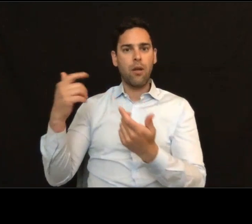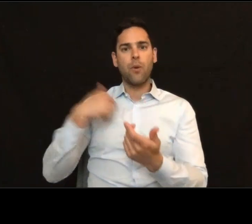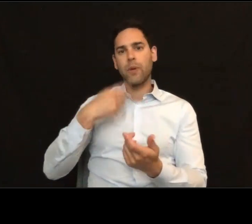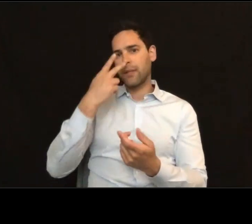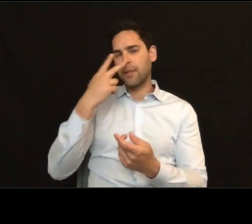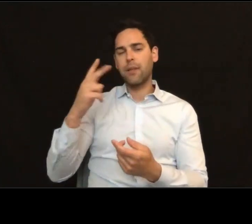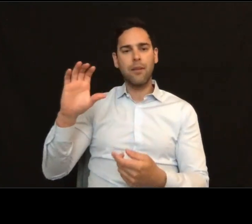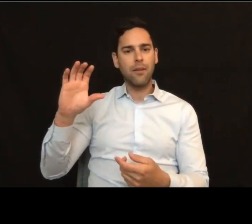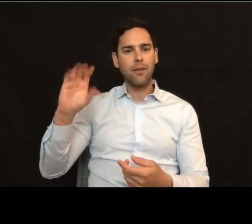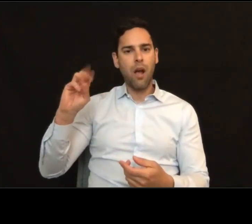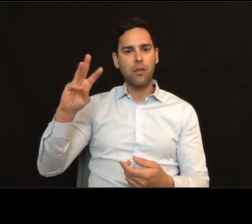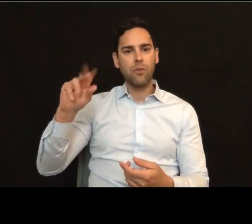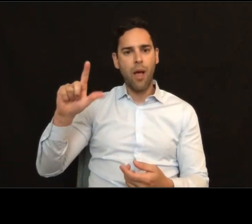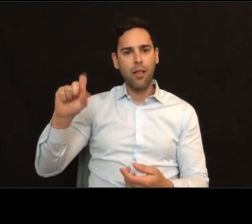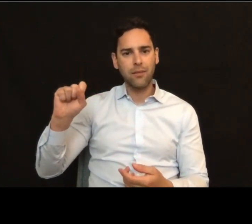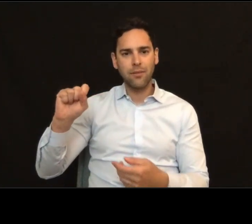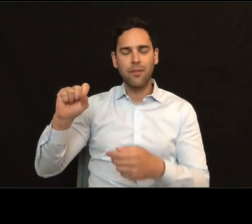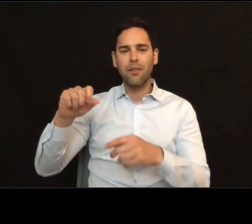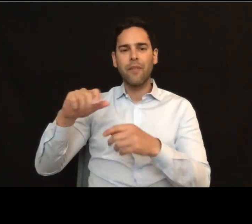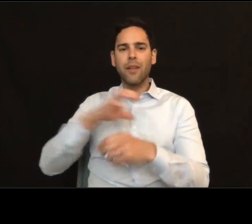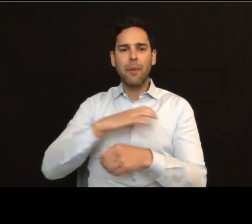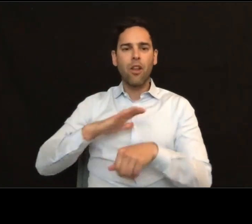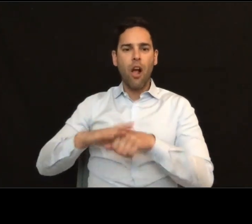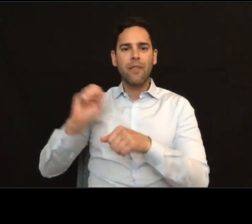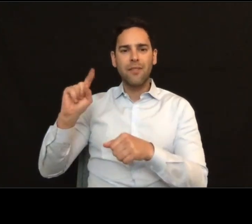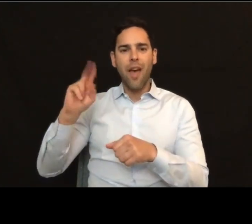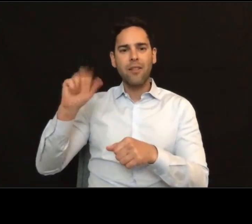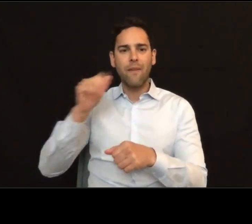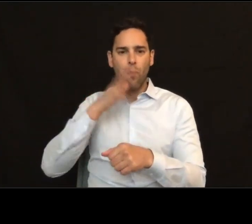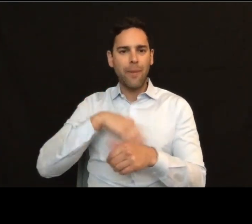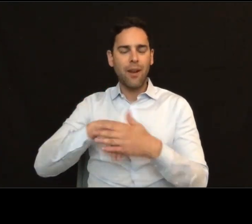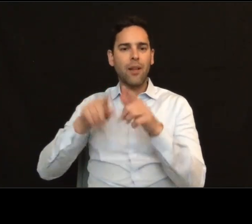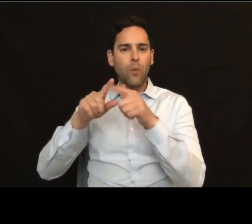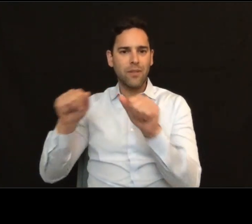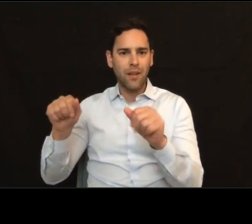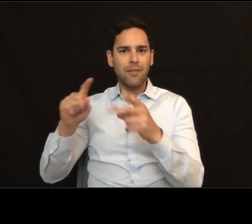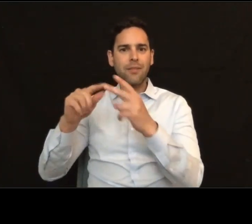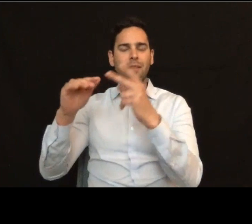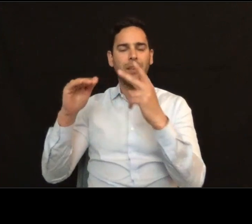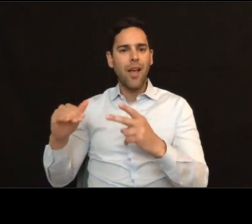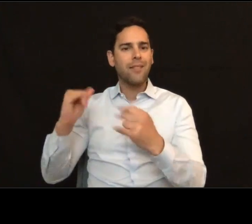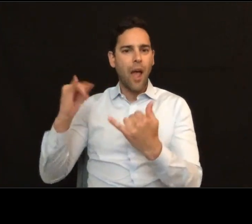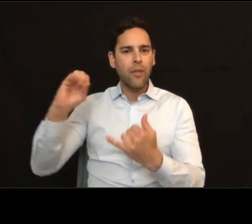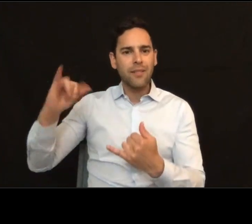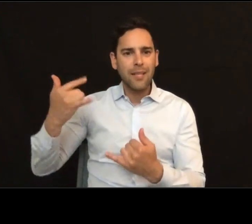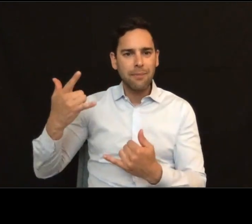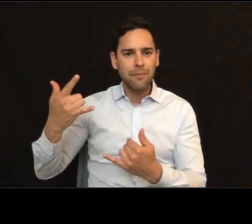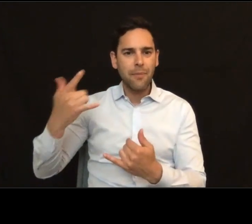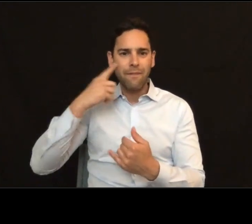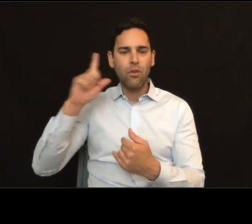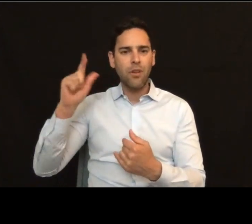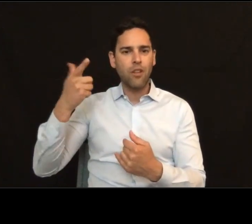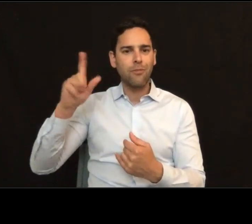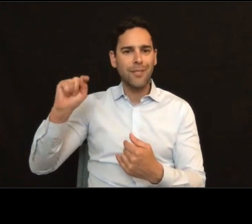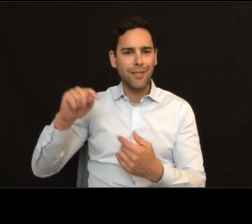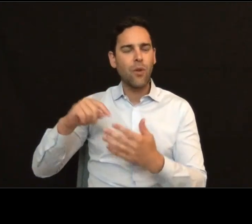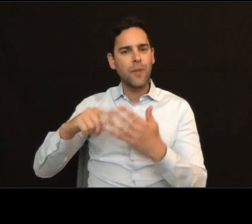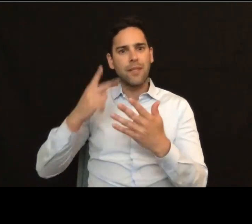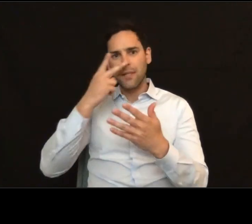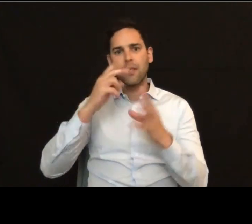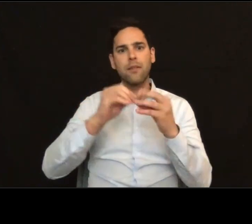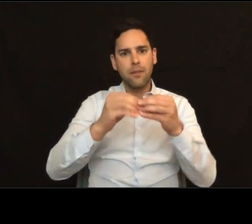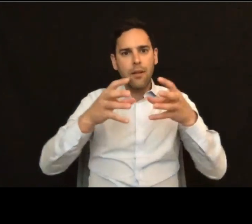Status of Women in Linguistics, and then CEDL, so the Committee for Ethnic Diversity in Linguistics, and now the Special Interest Group. Slowly over time, we're starting